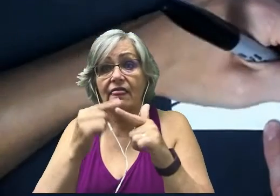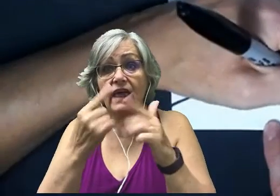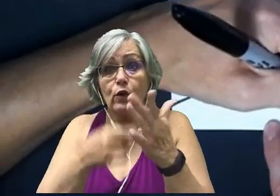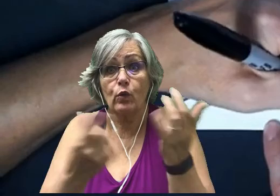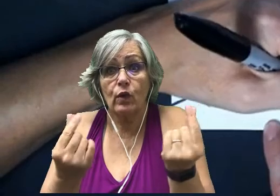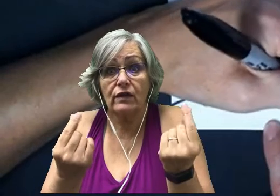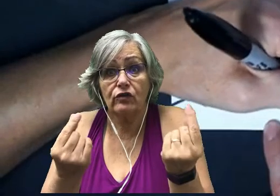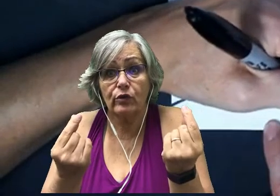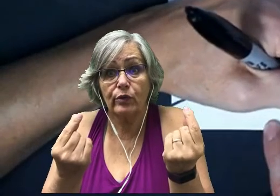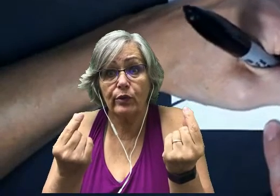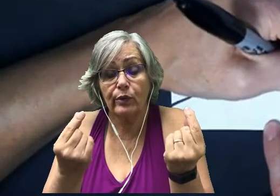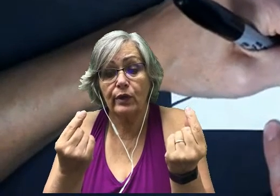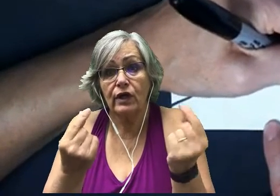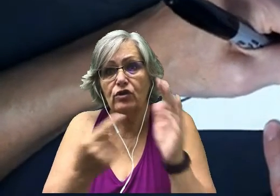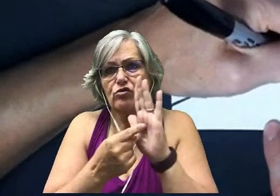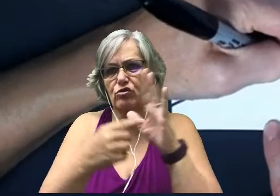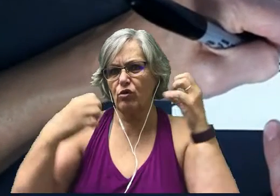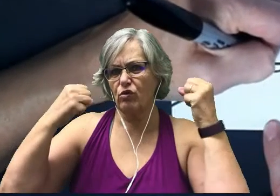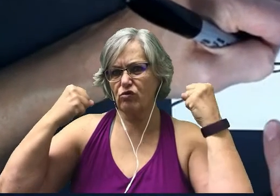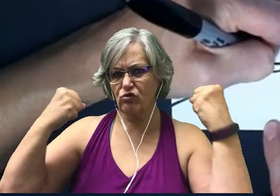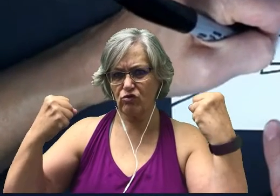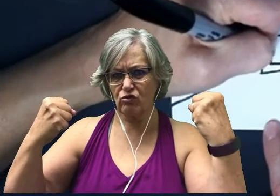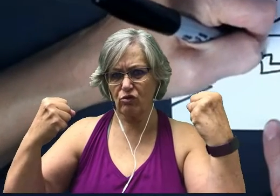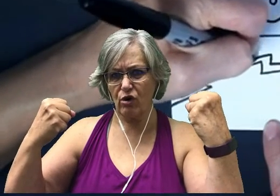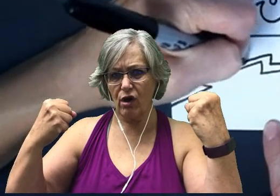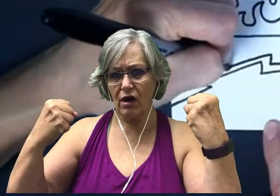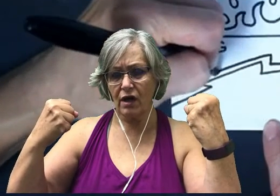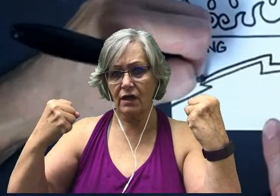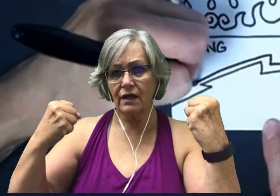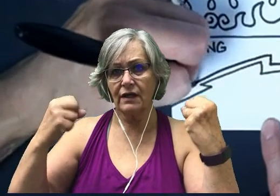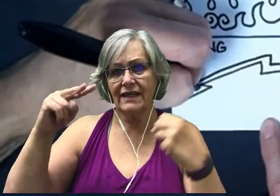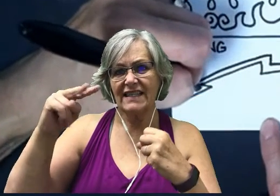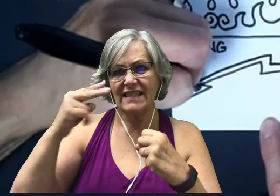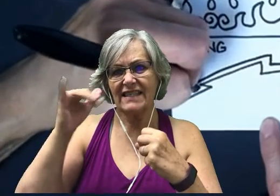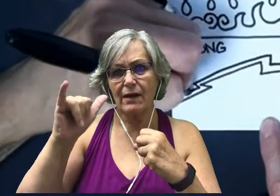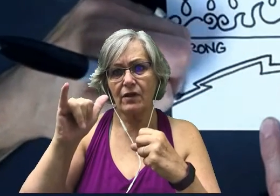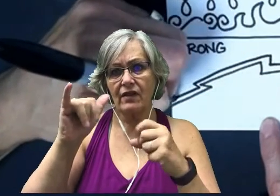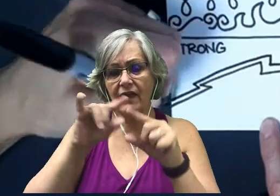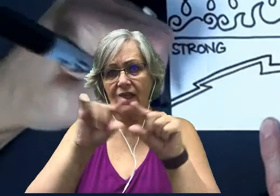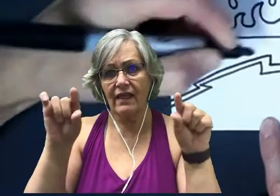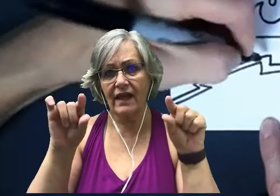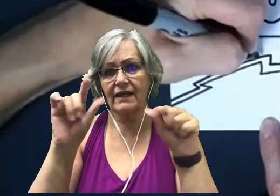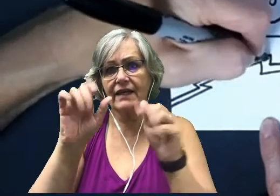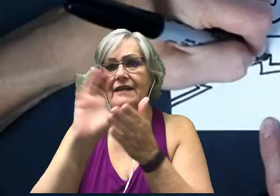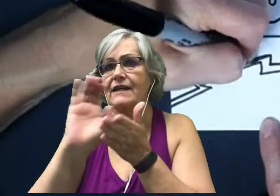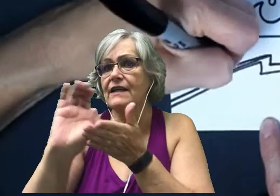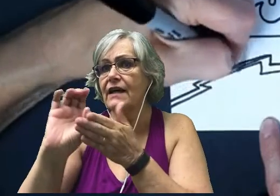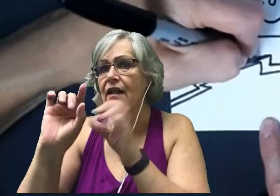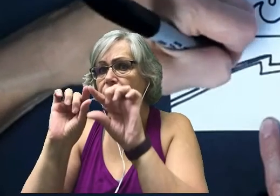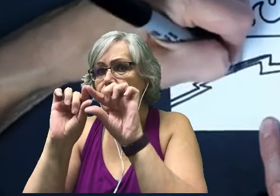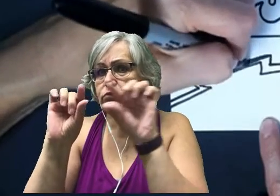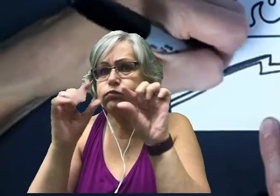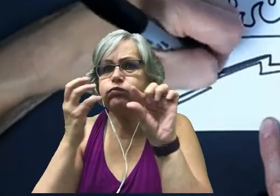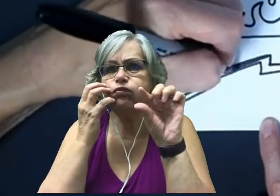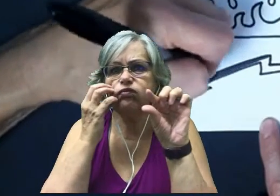on it. But then what I'm going to do to depict strong is double that line and